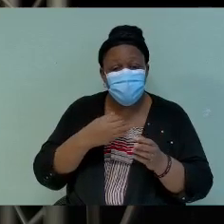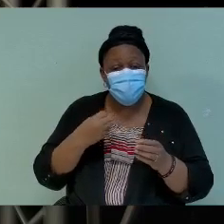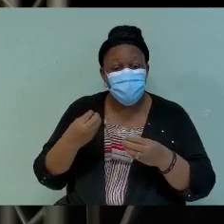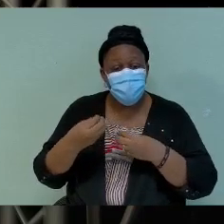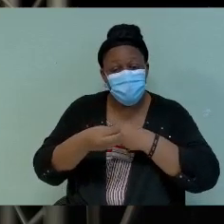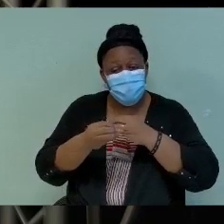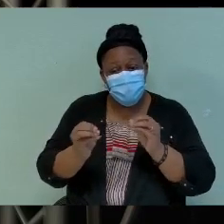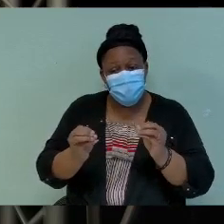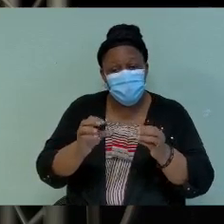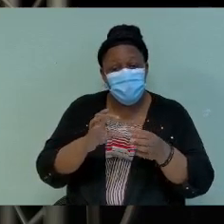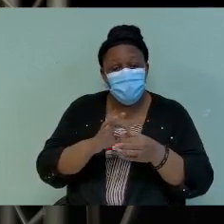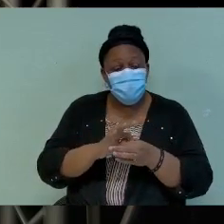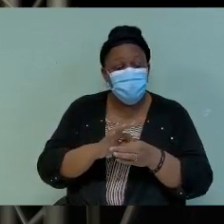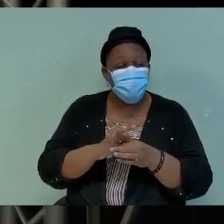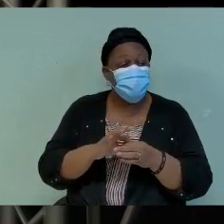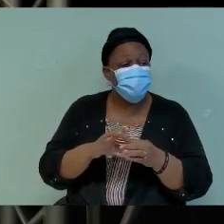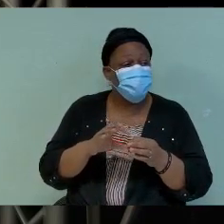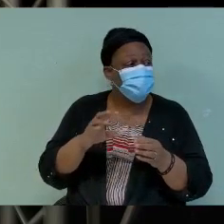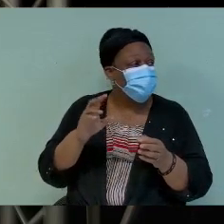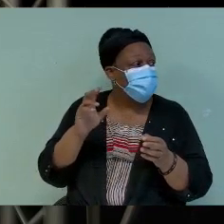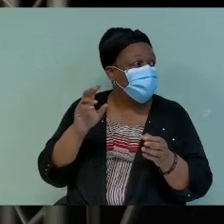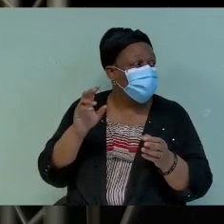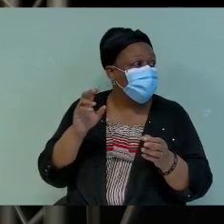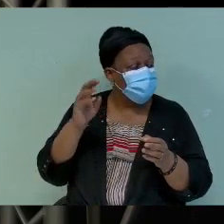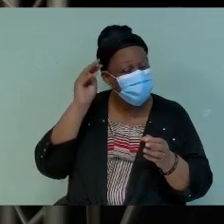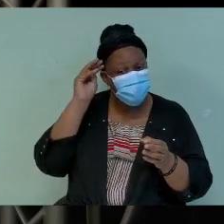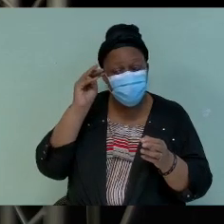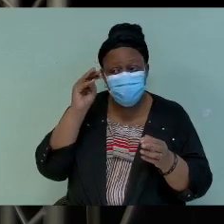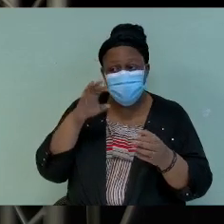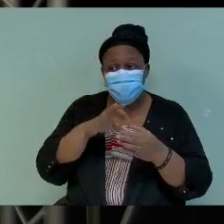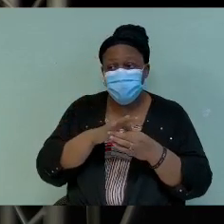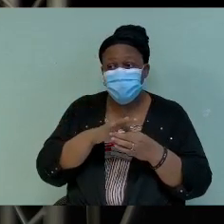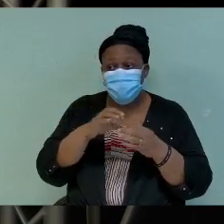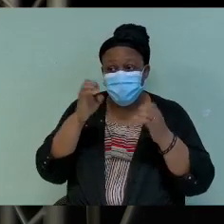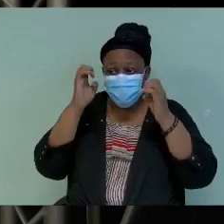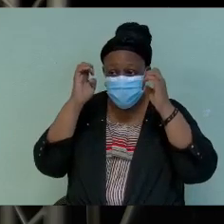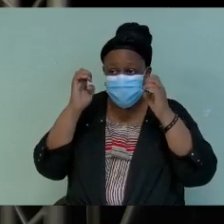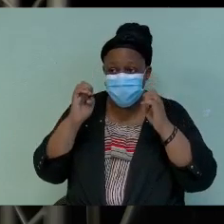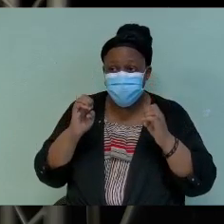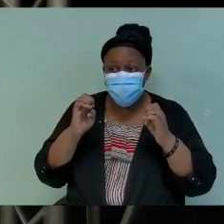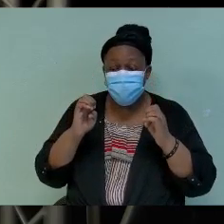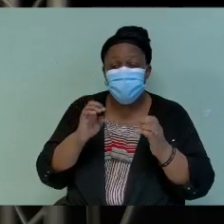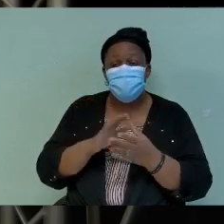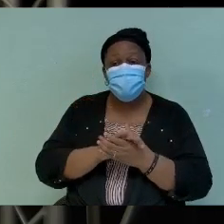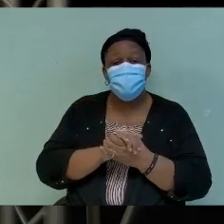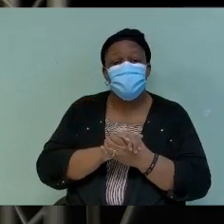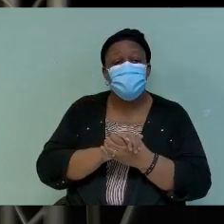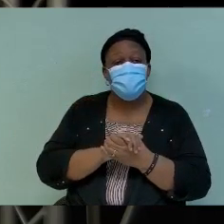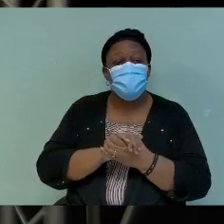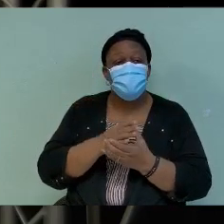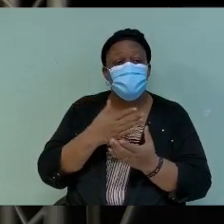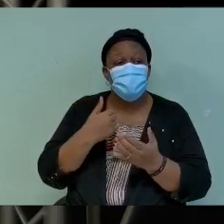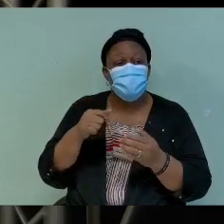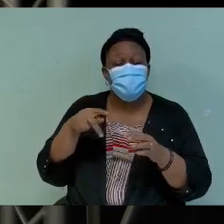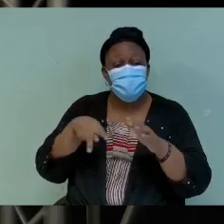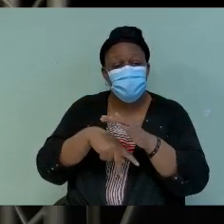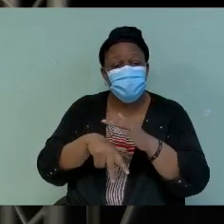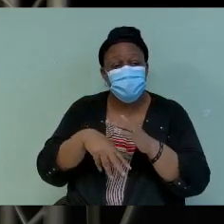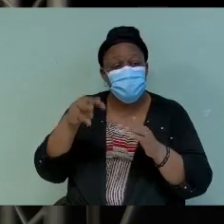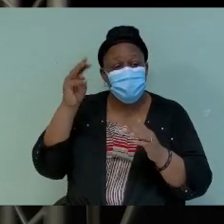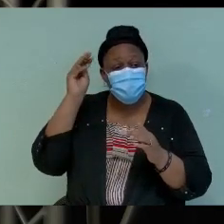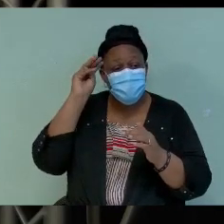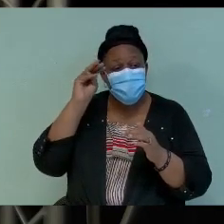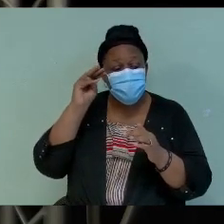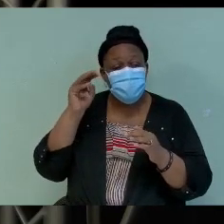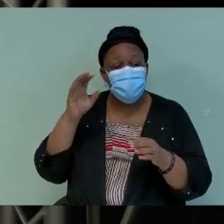the Chief Personnel Officer under the Office of the Prime Minister to register their